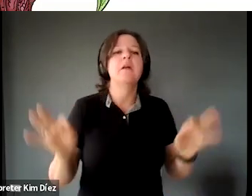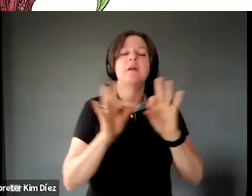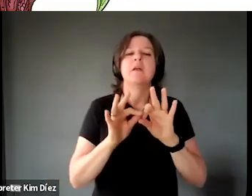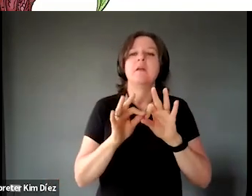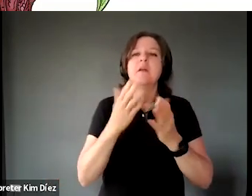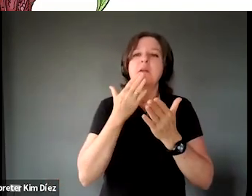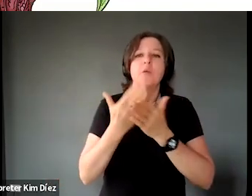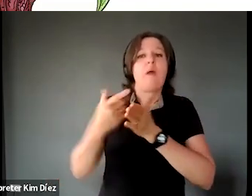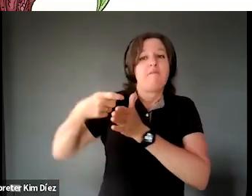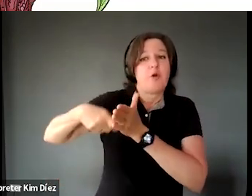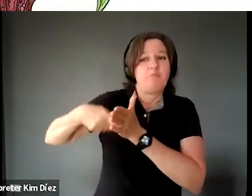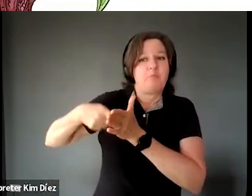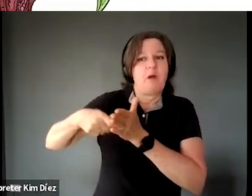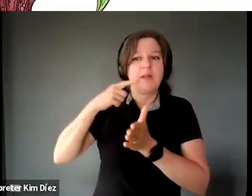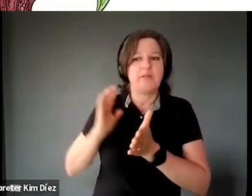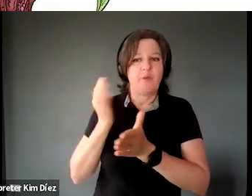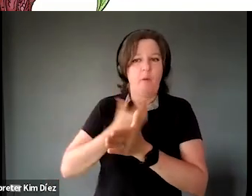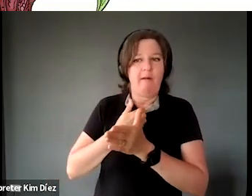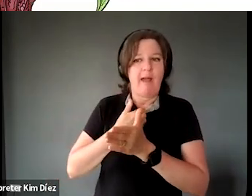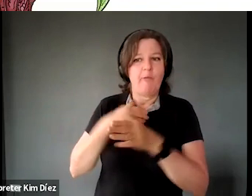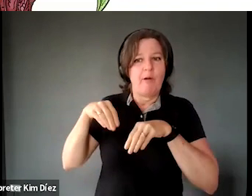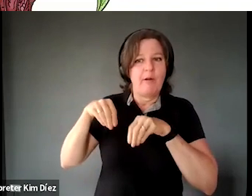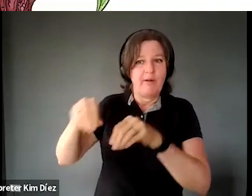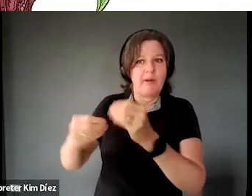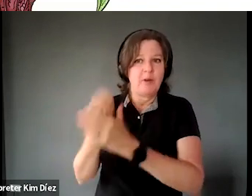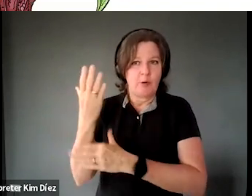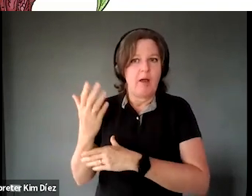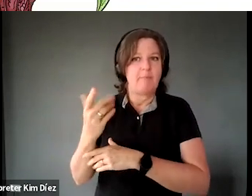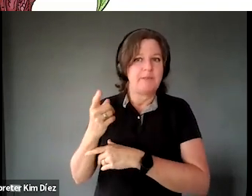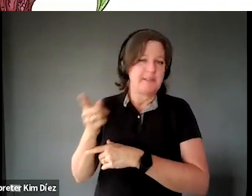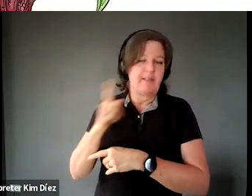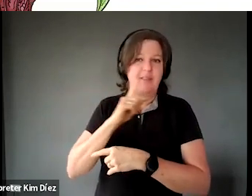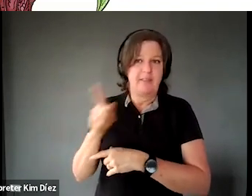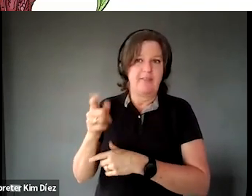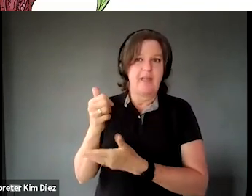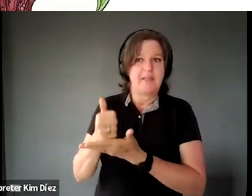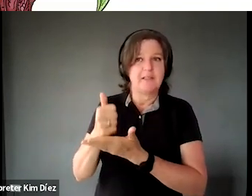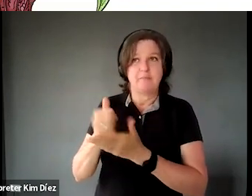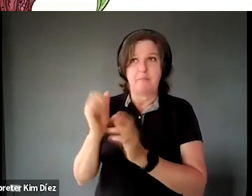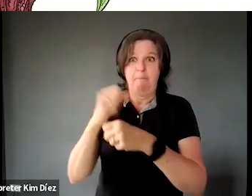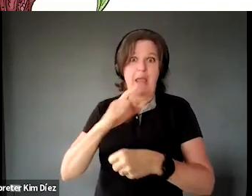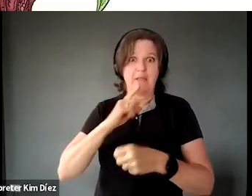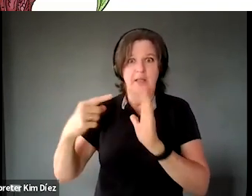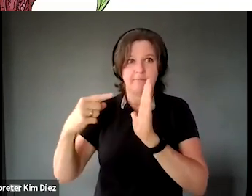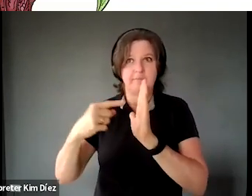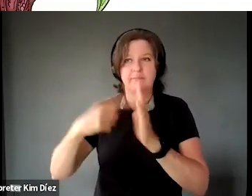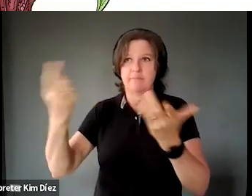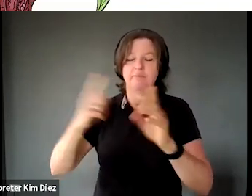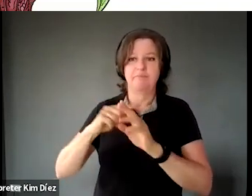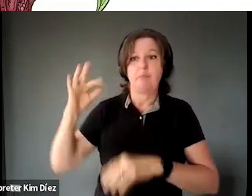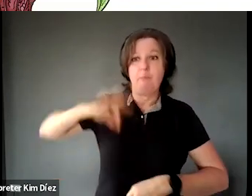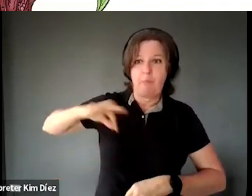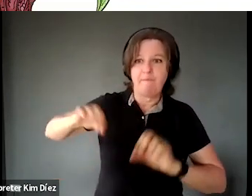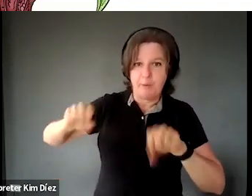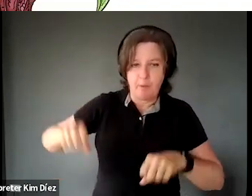plant. And this is important because now we have high crop value, historical high values